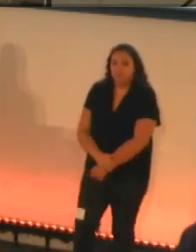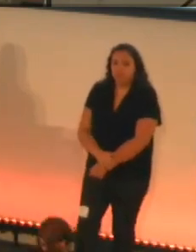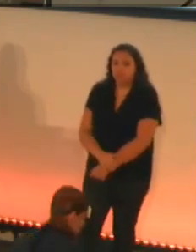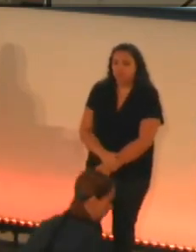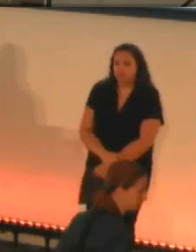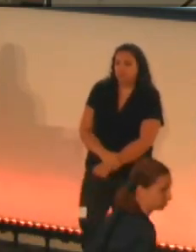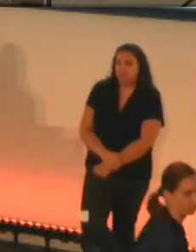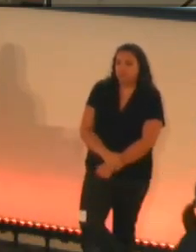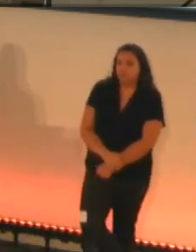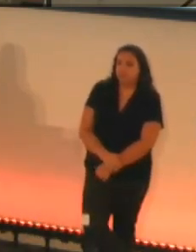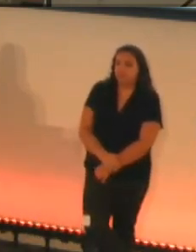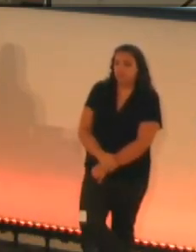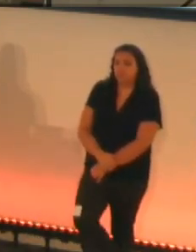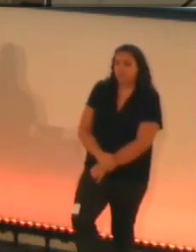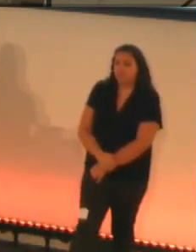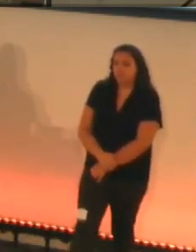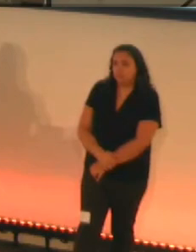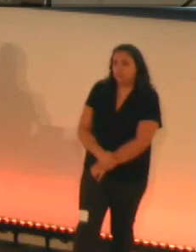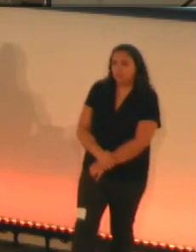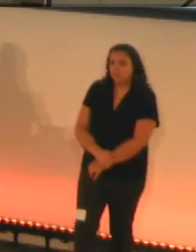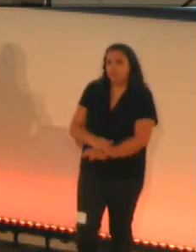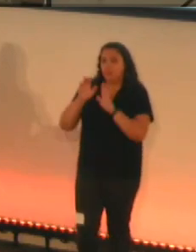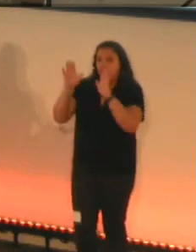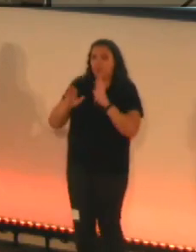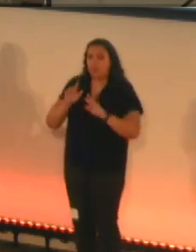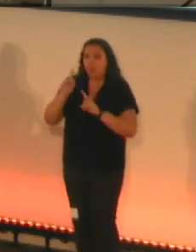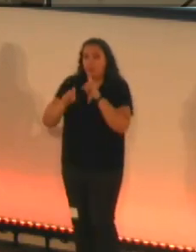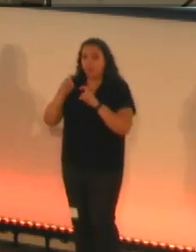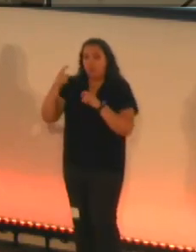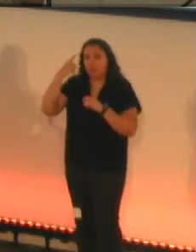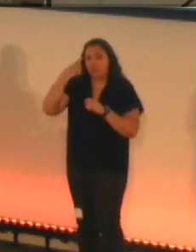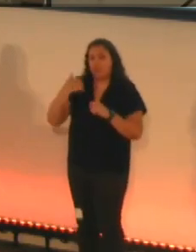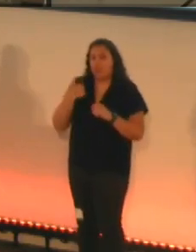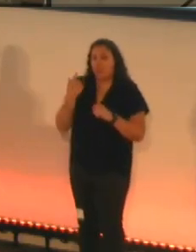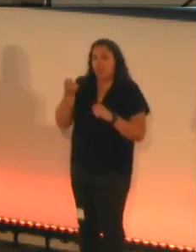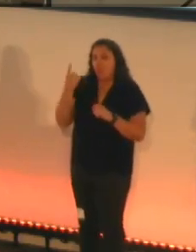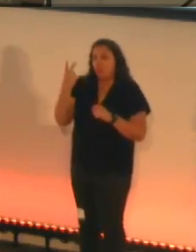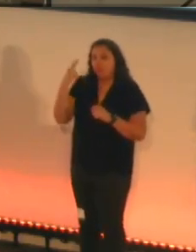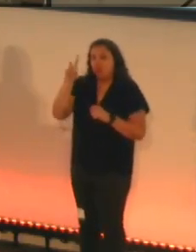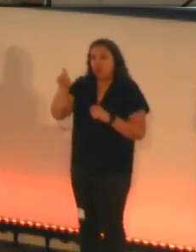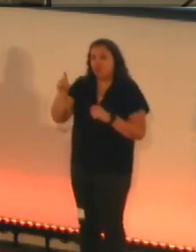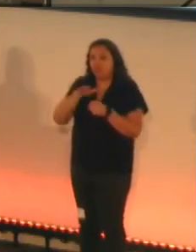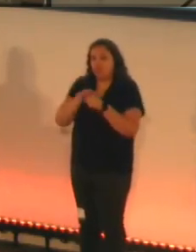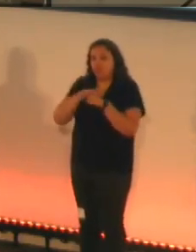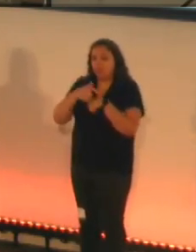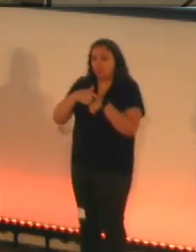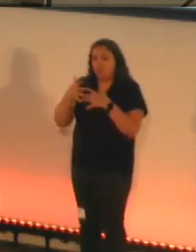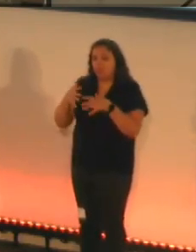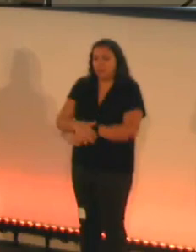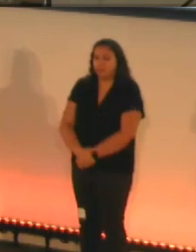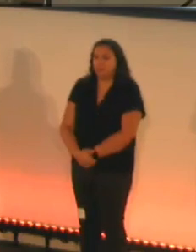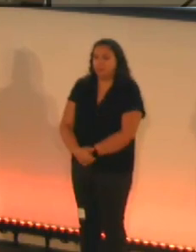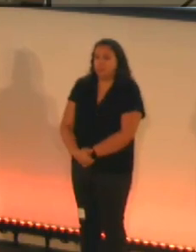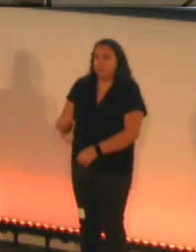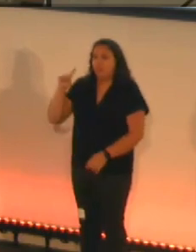All right. We've got some great questions coming in from Zoom here. I think we've got time for just one or two before the next session.